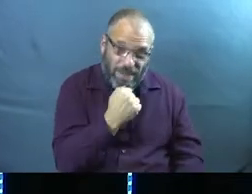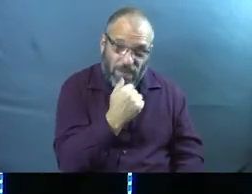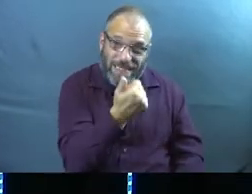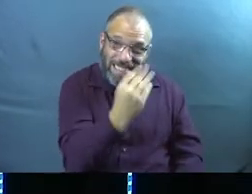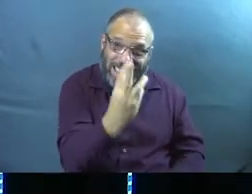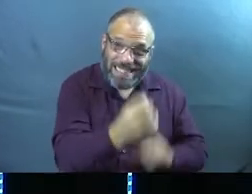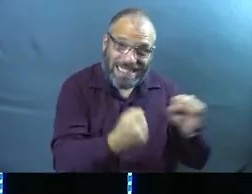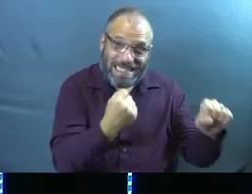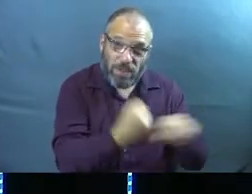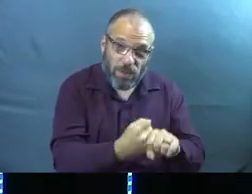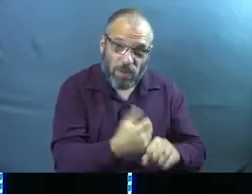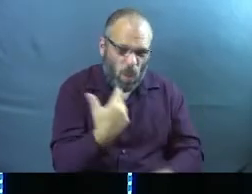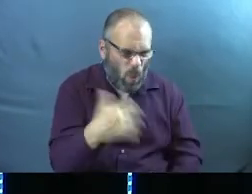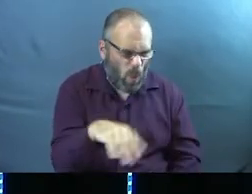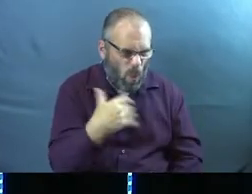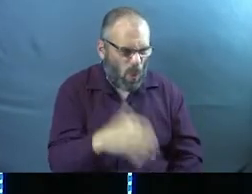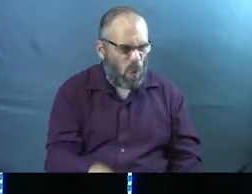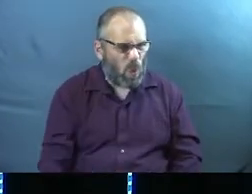happened.